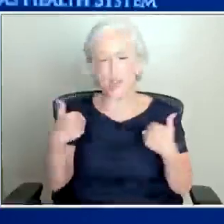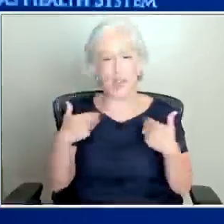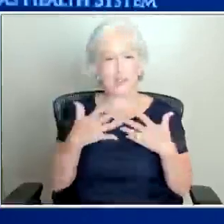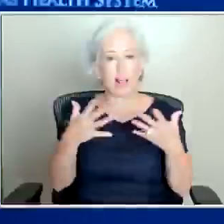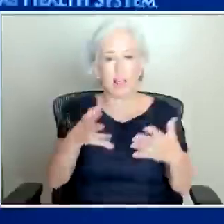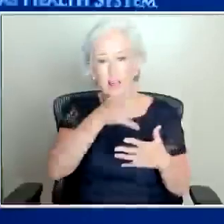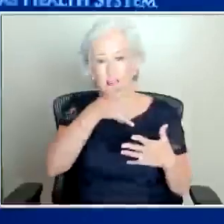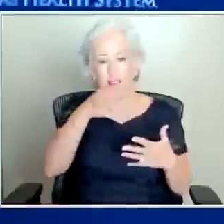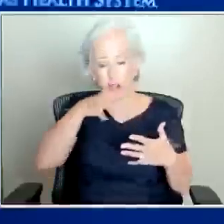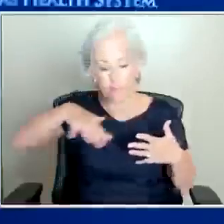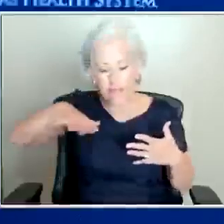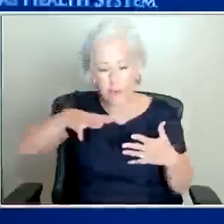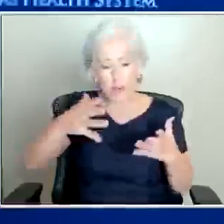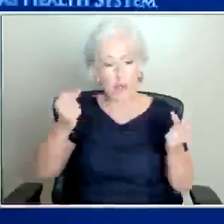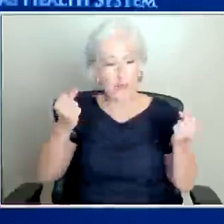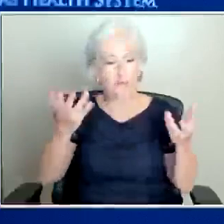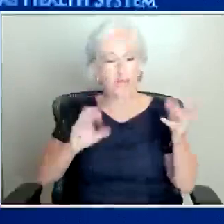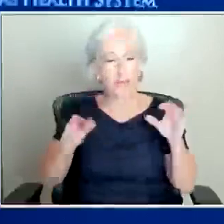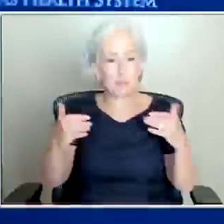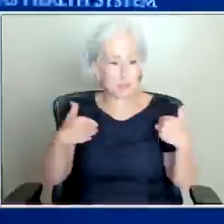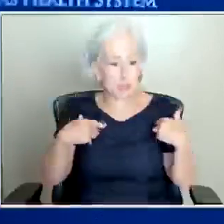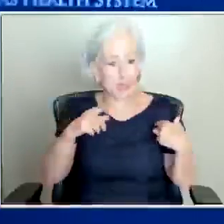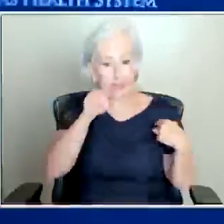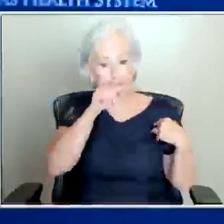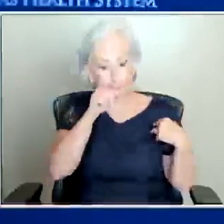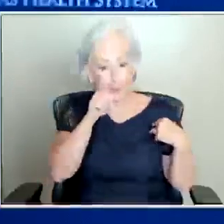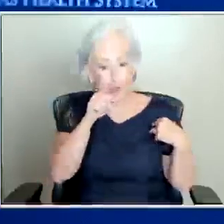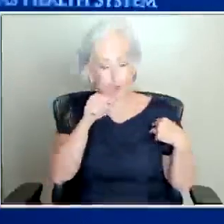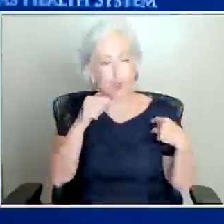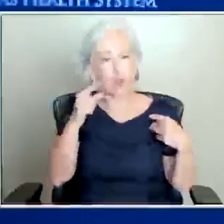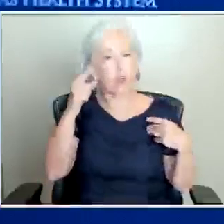people do have those birds as well. It's very important to understand,